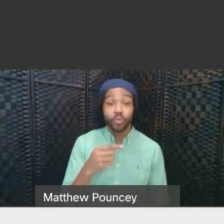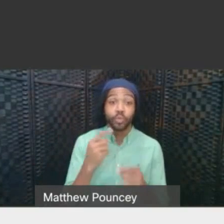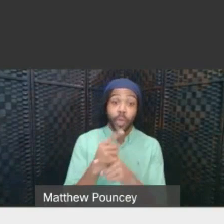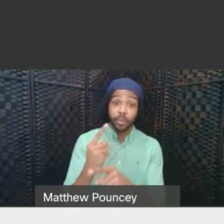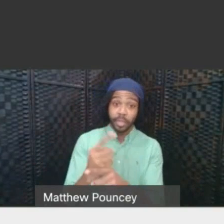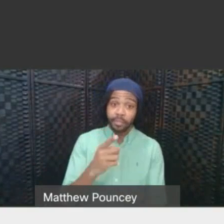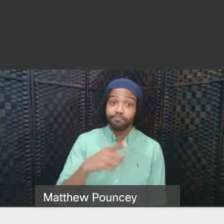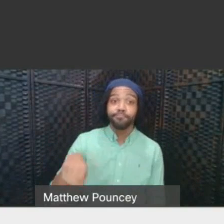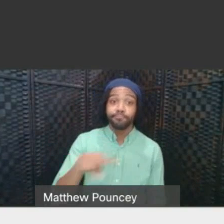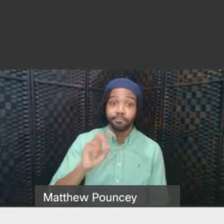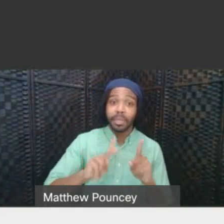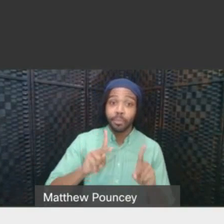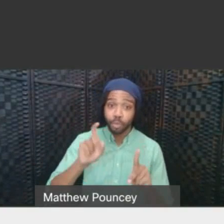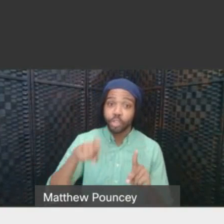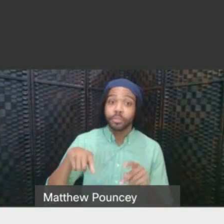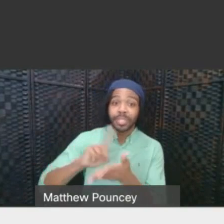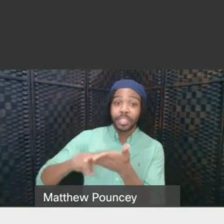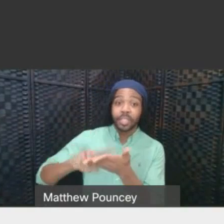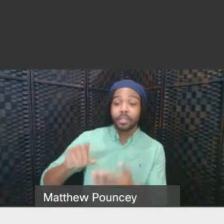should be checking out the